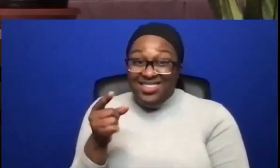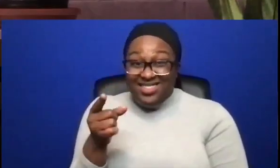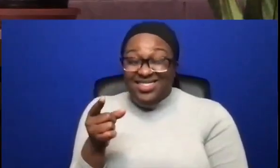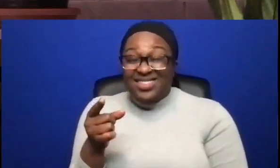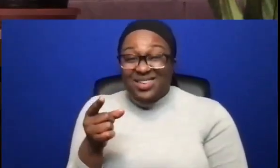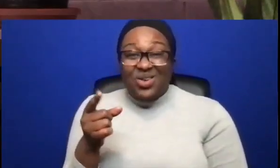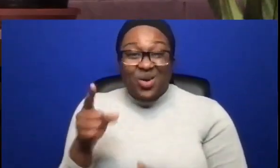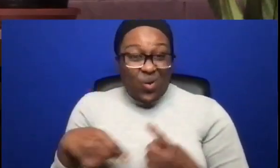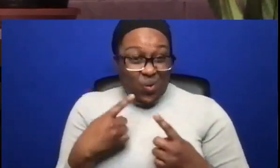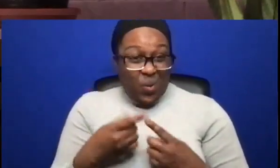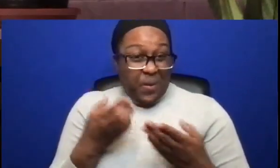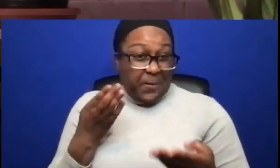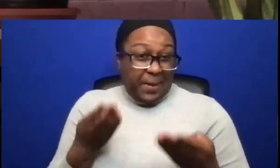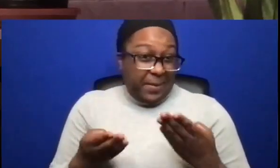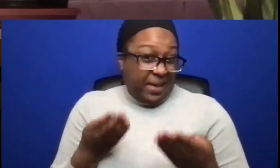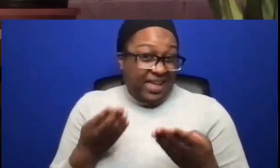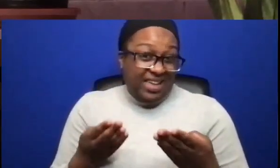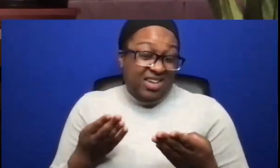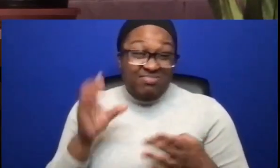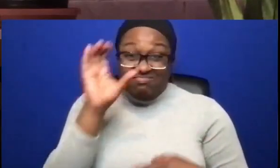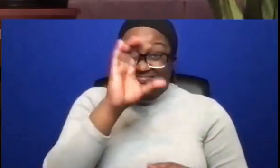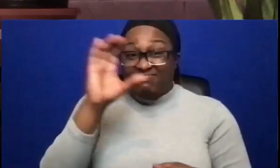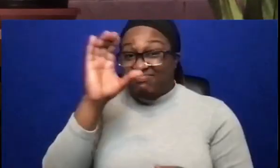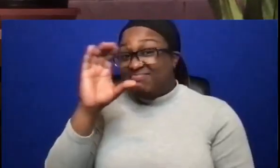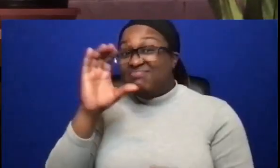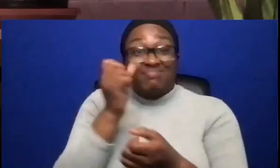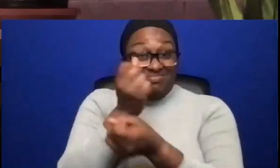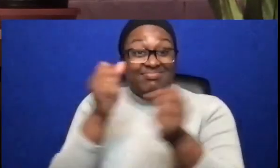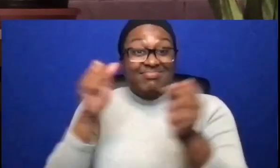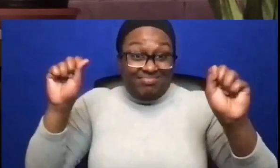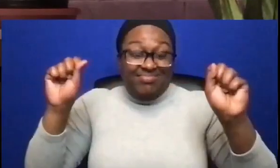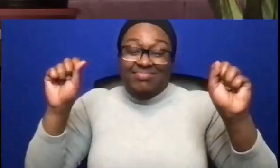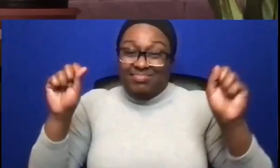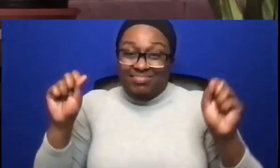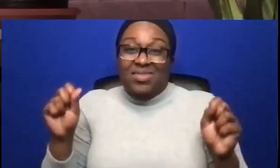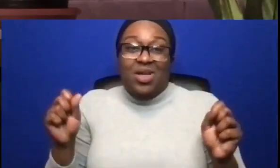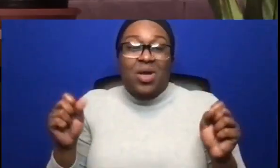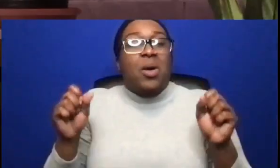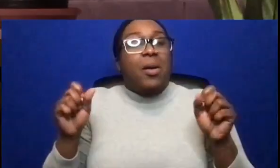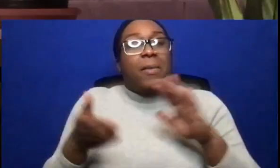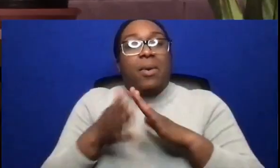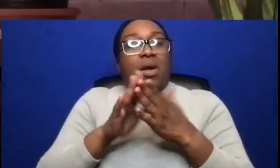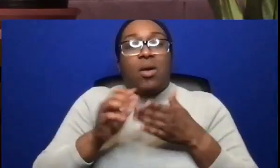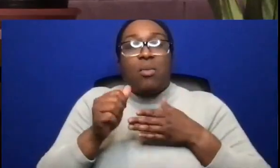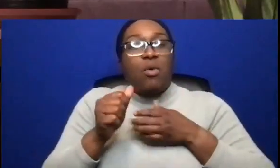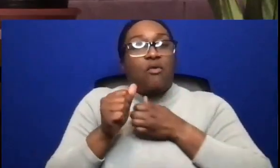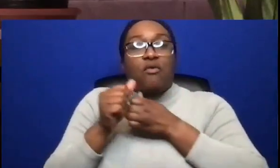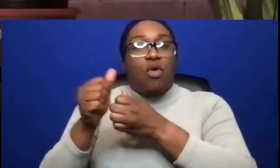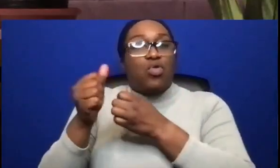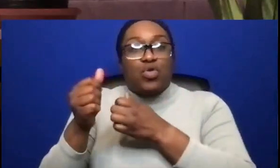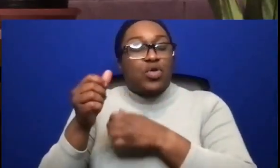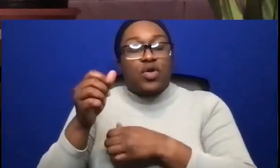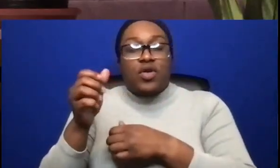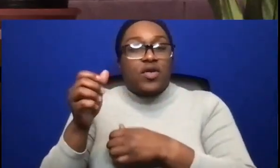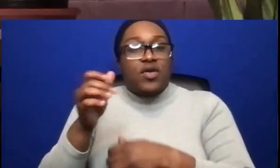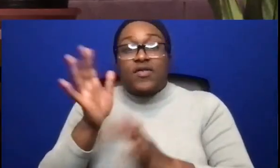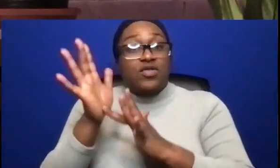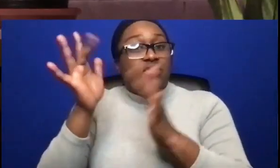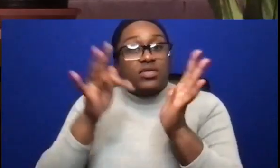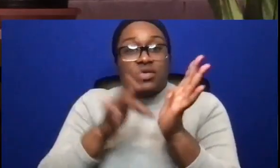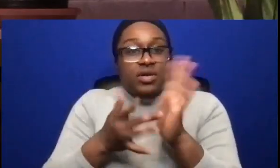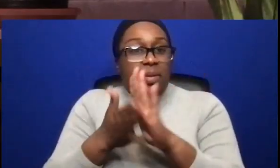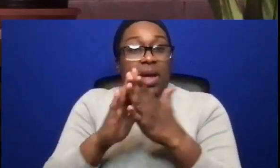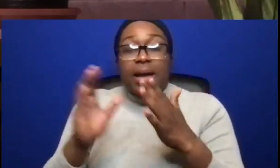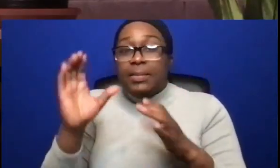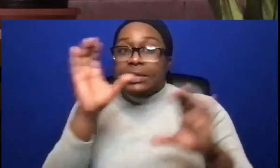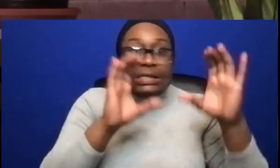we may be seeking liberation. To be a follower of Christ is to be a seeker and a creator